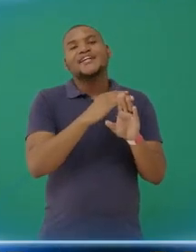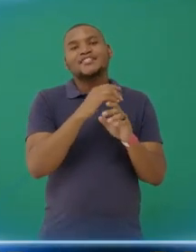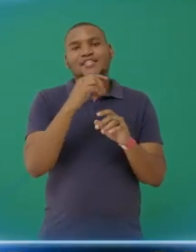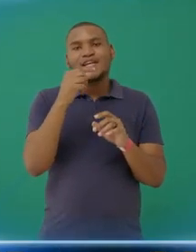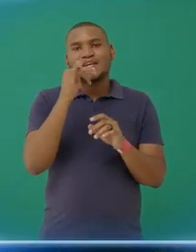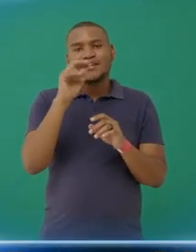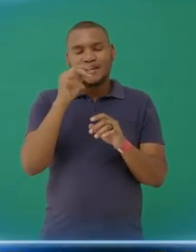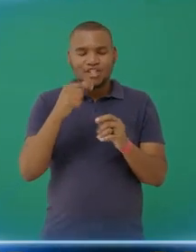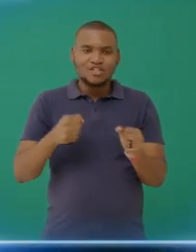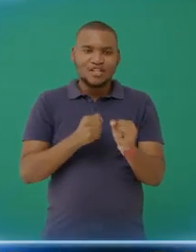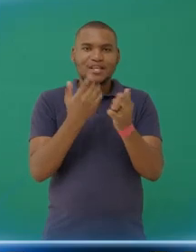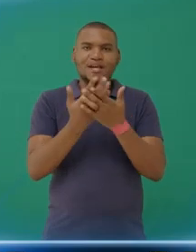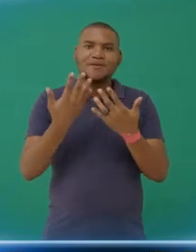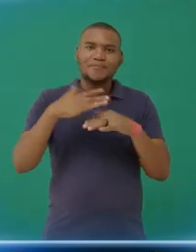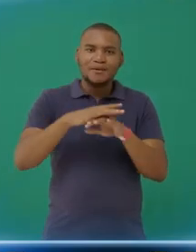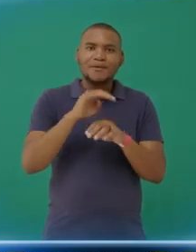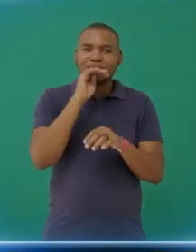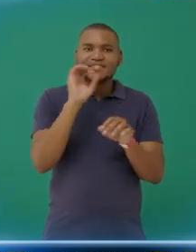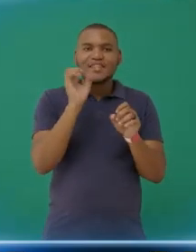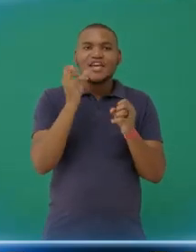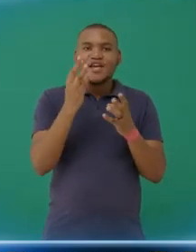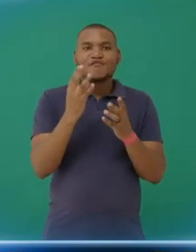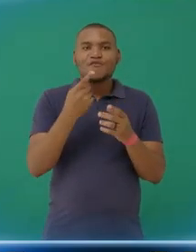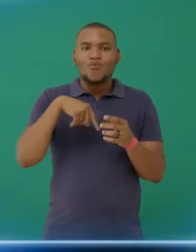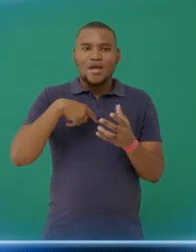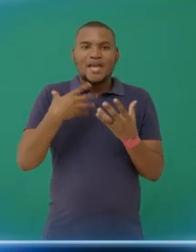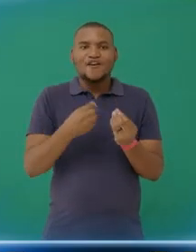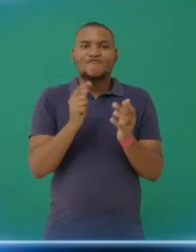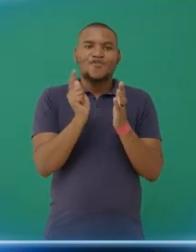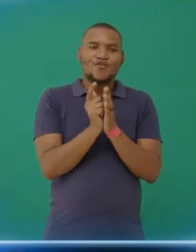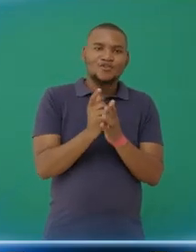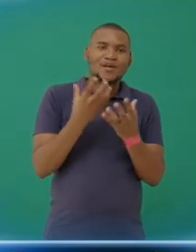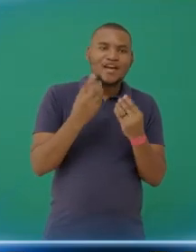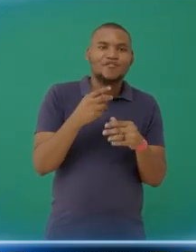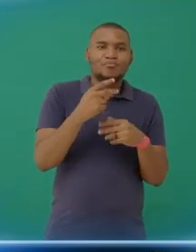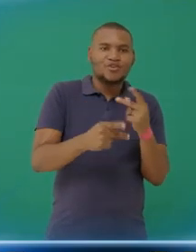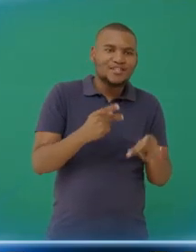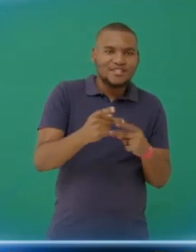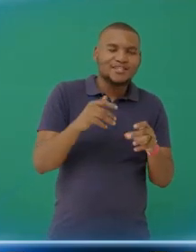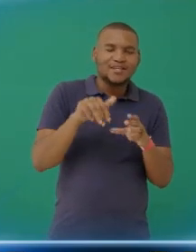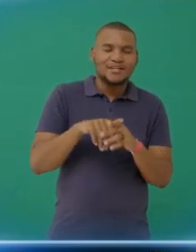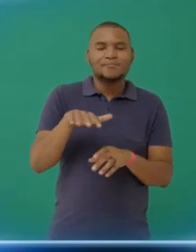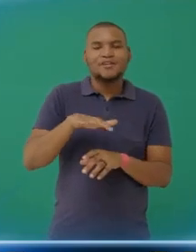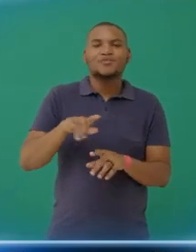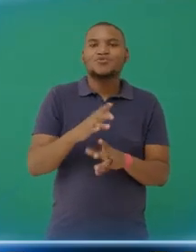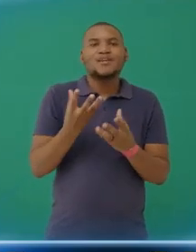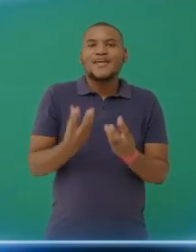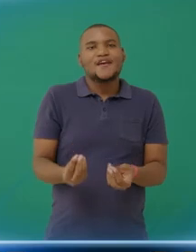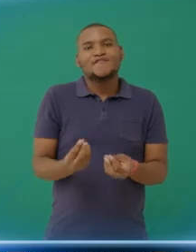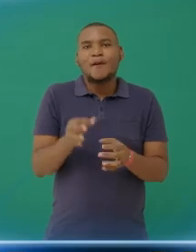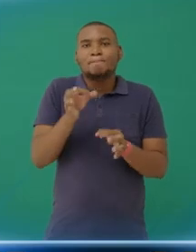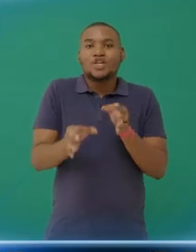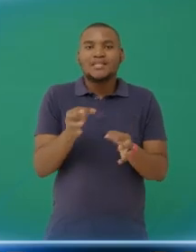implemented, because it means nothing to a resident if we have laws, if we have processes in place, but we don't have the political